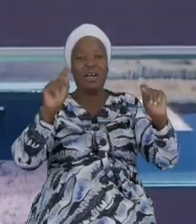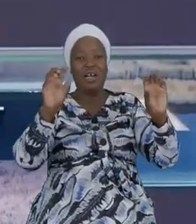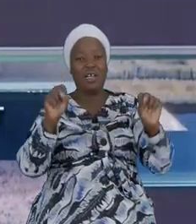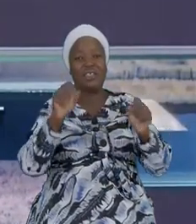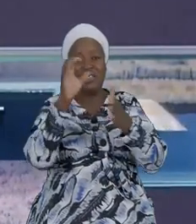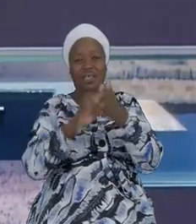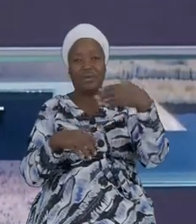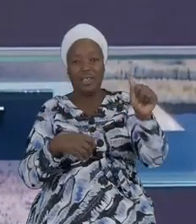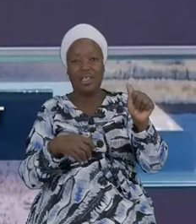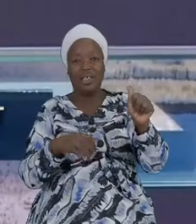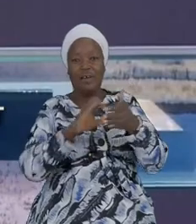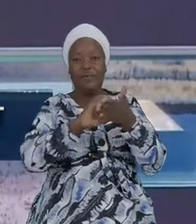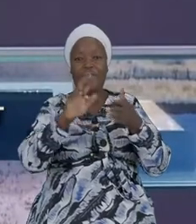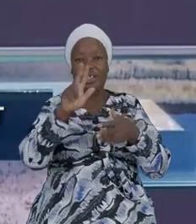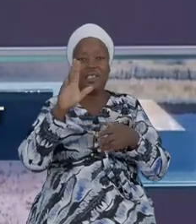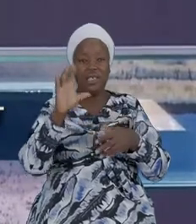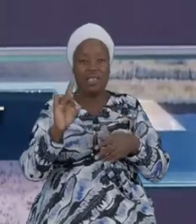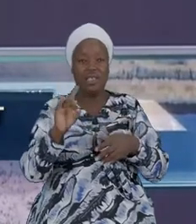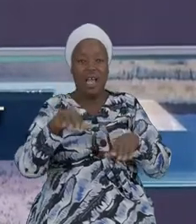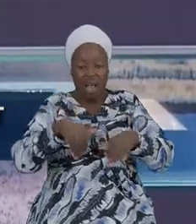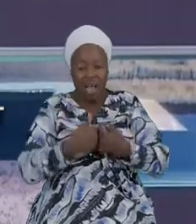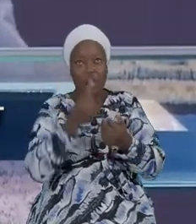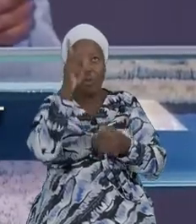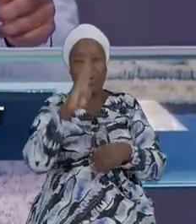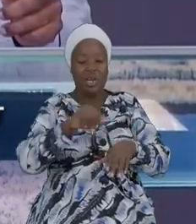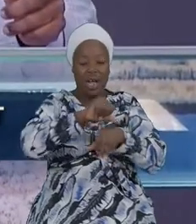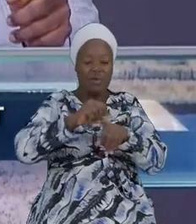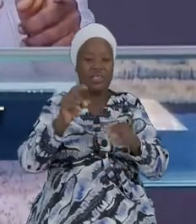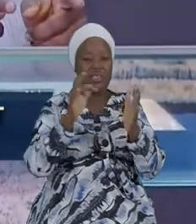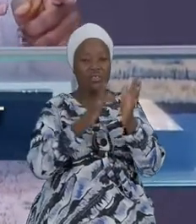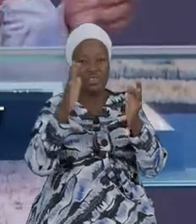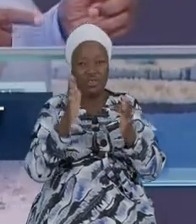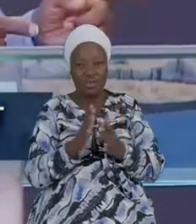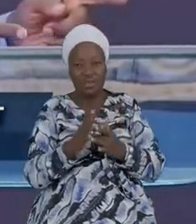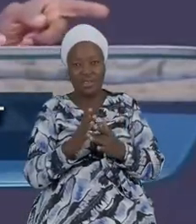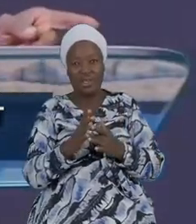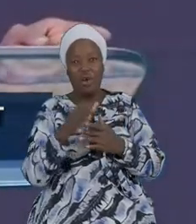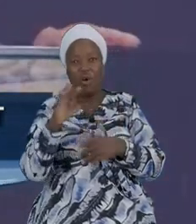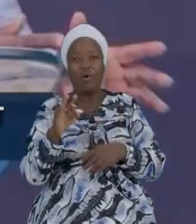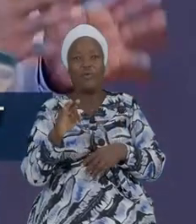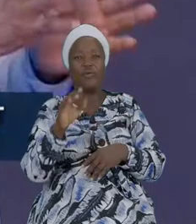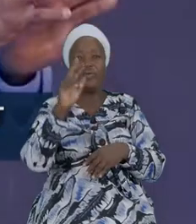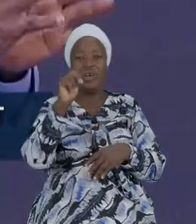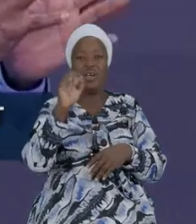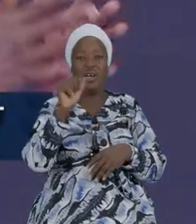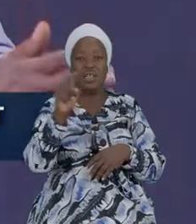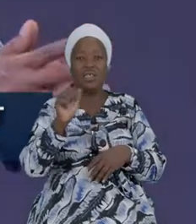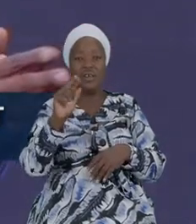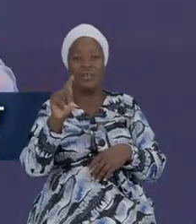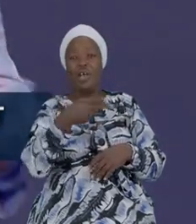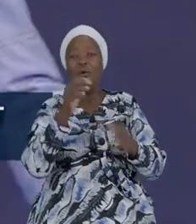verse 38. How God anointed Jesus of Nazareth with the